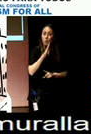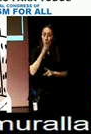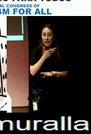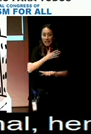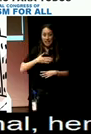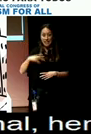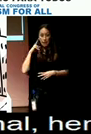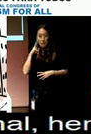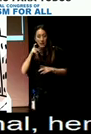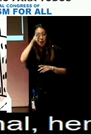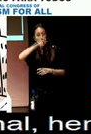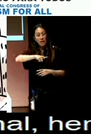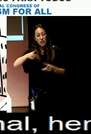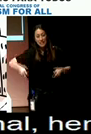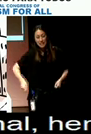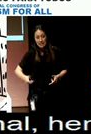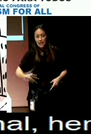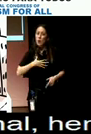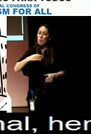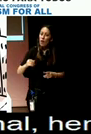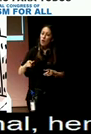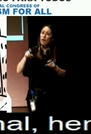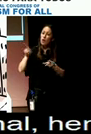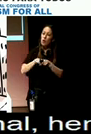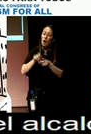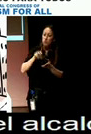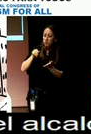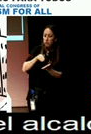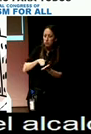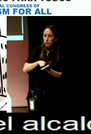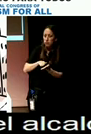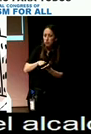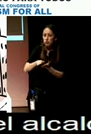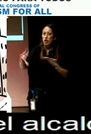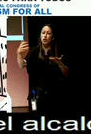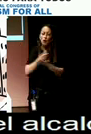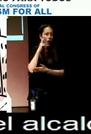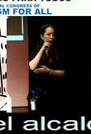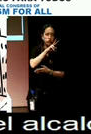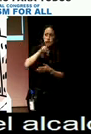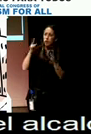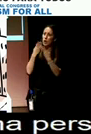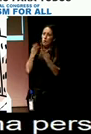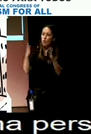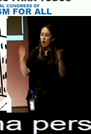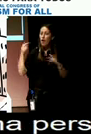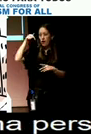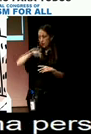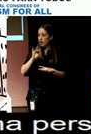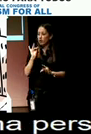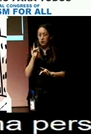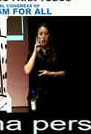He wanted to see that somebody on a wheelchair could walk along the city walls. And you can see here